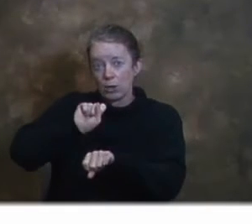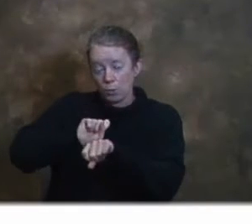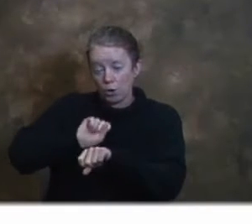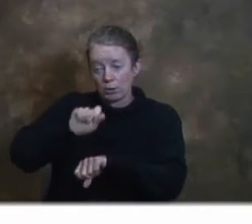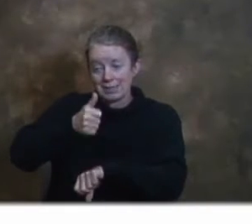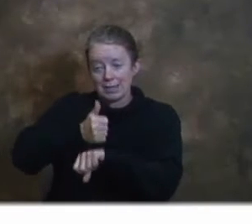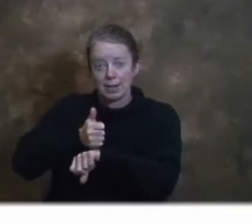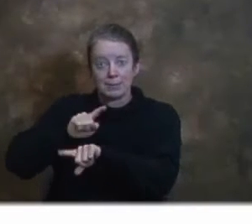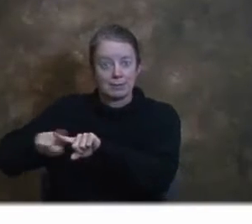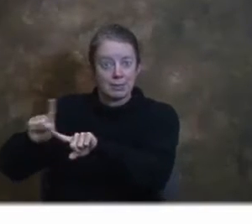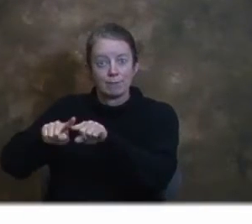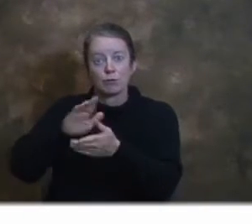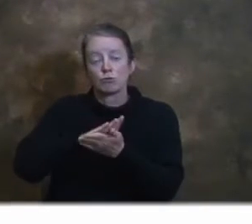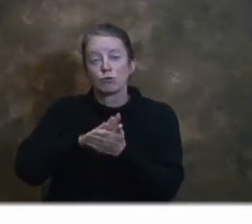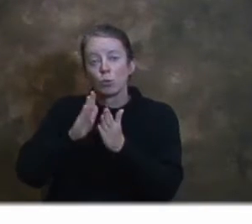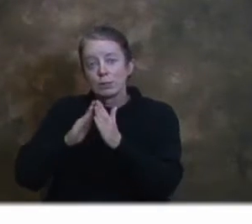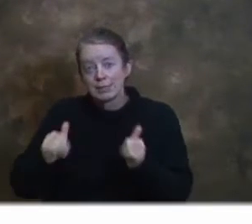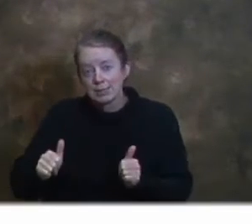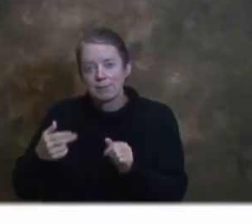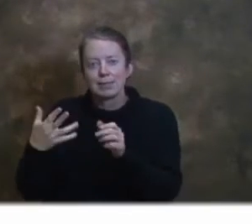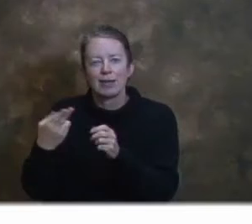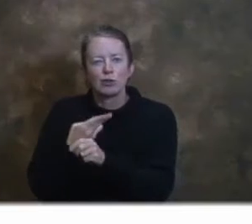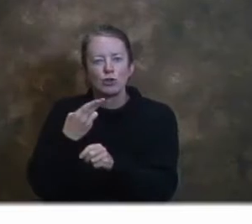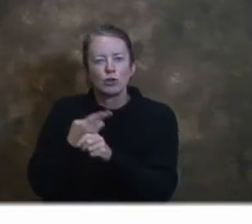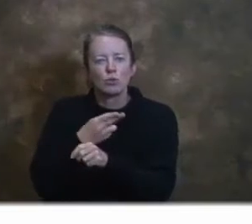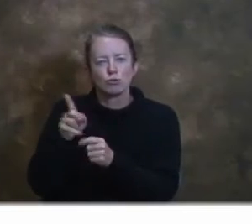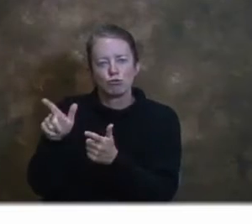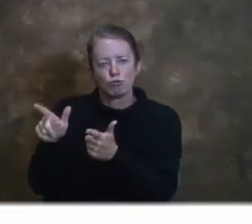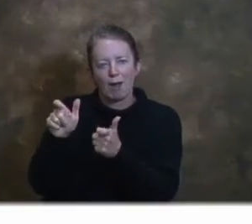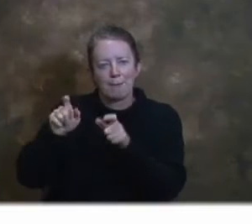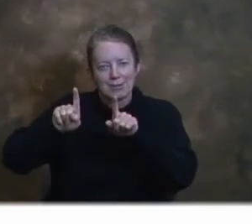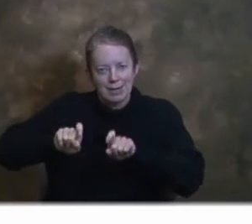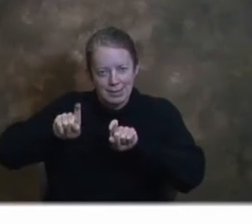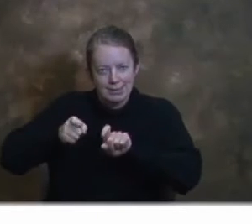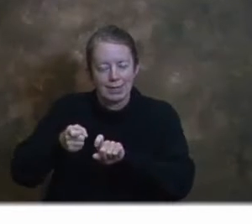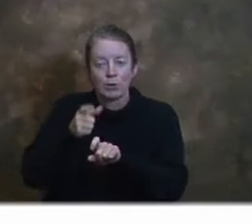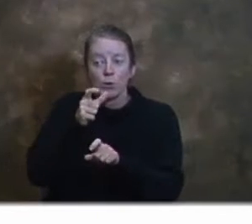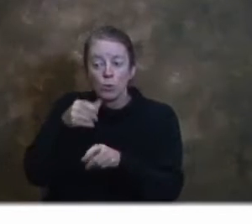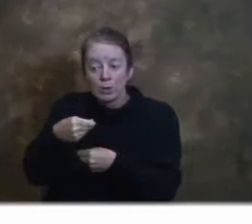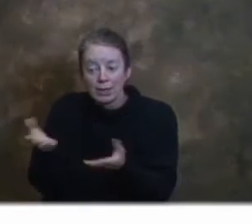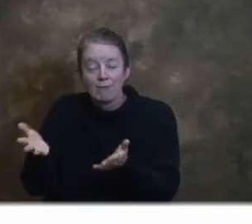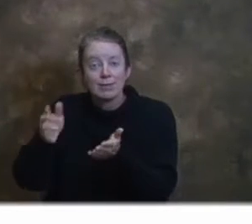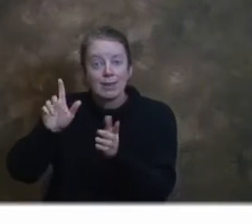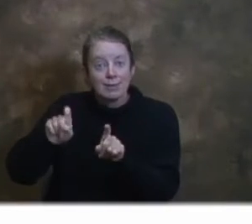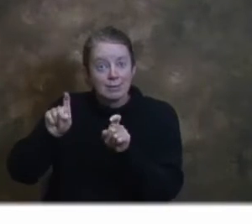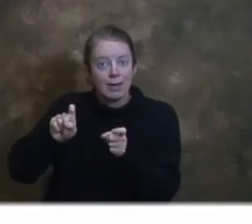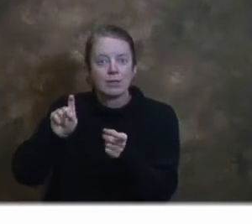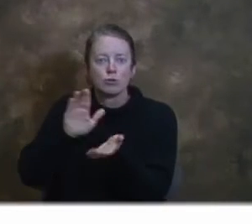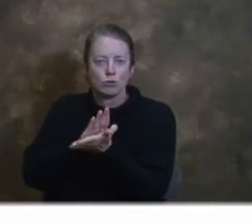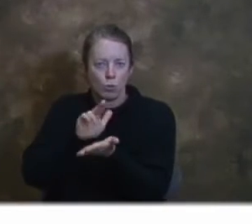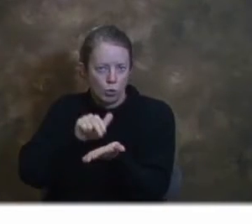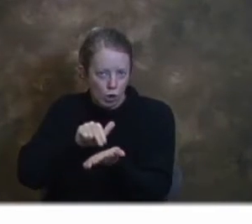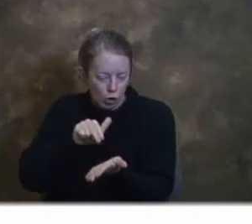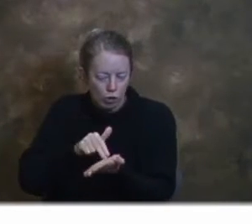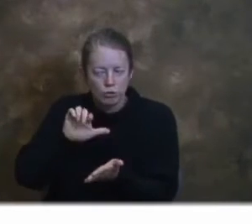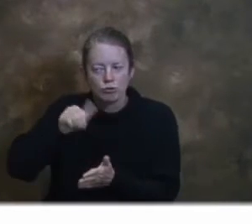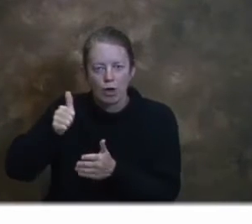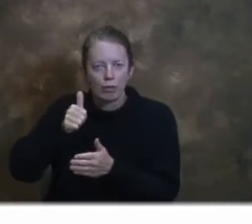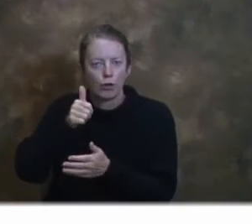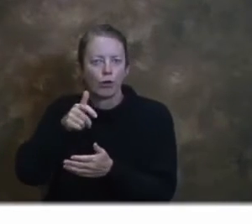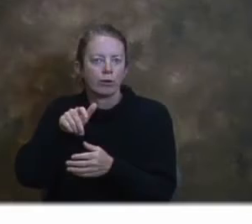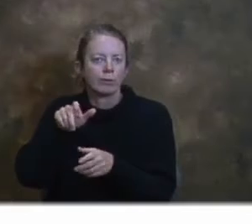school systems that utilize rapid testing conducted by school nurses and other trained personnel to help quickly